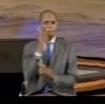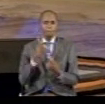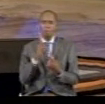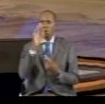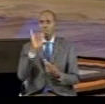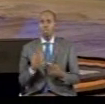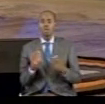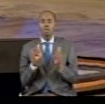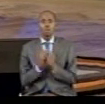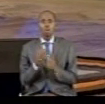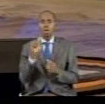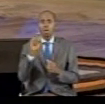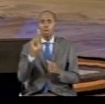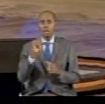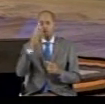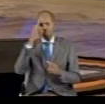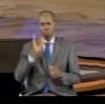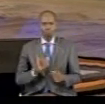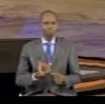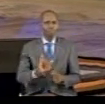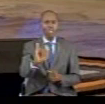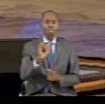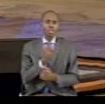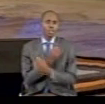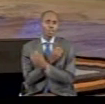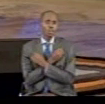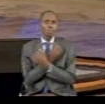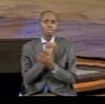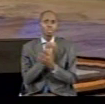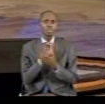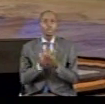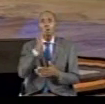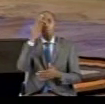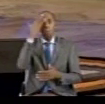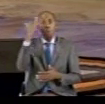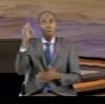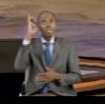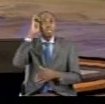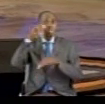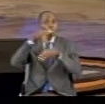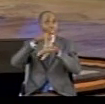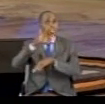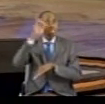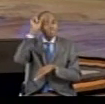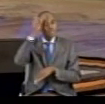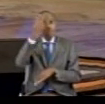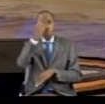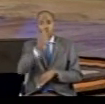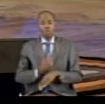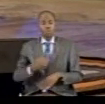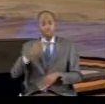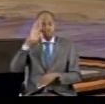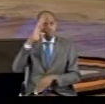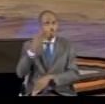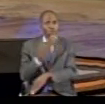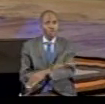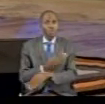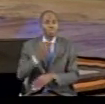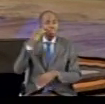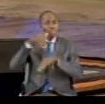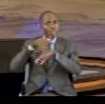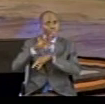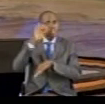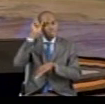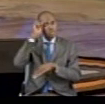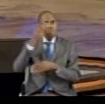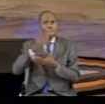everlasting love. That's why he has sent his Son to us. He has sent his Holy Spirit to us. He has sent